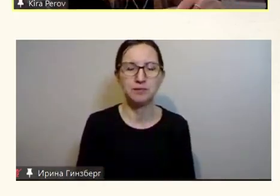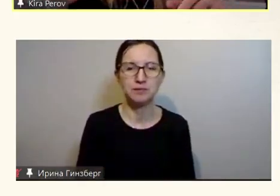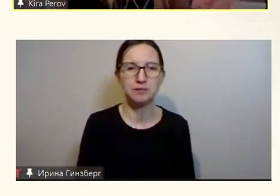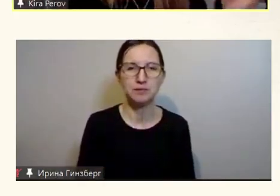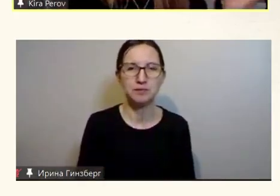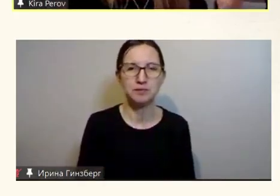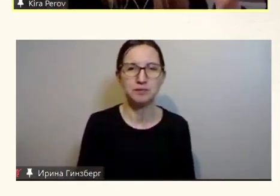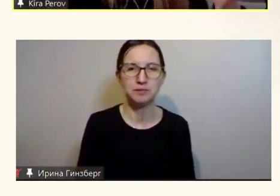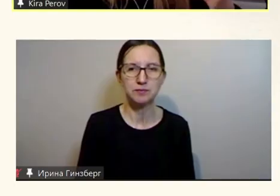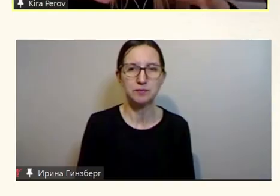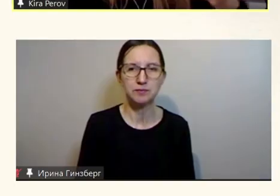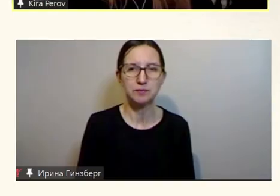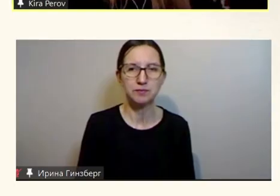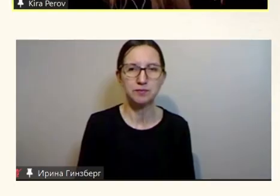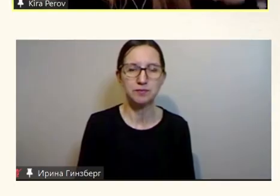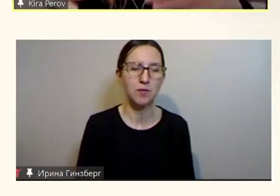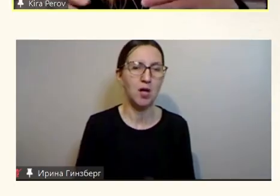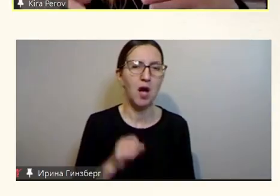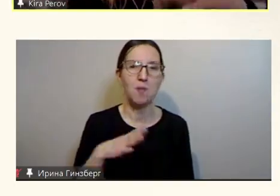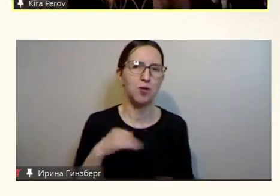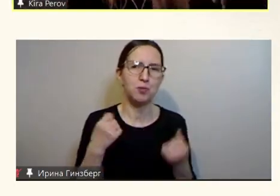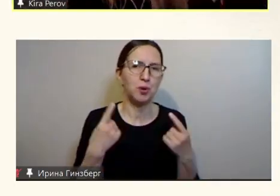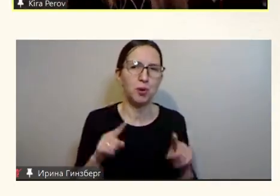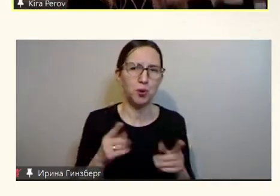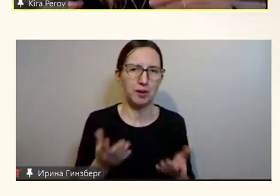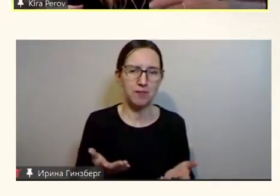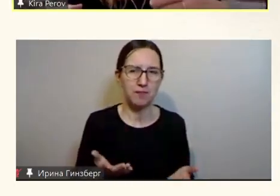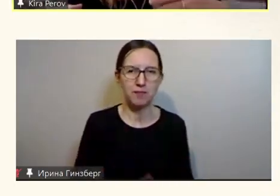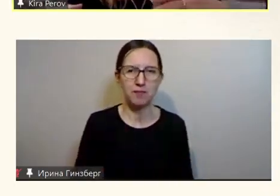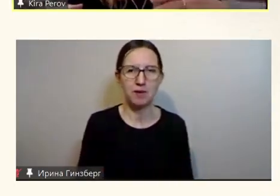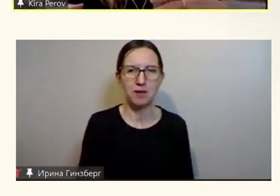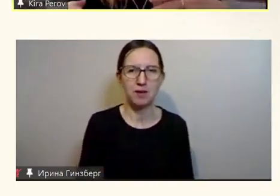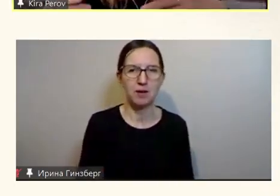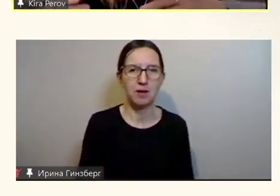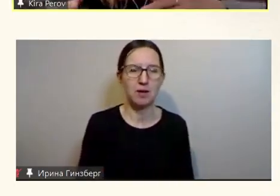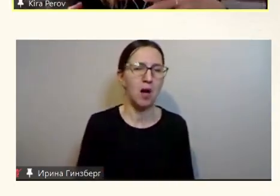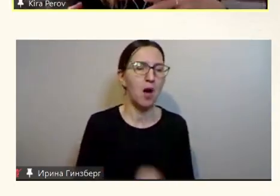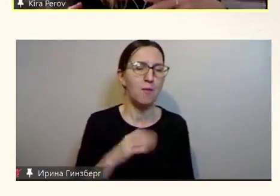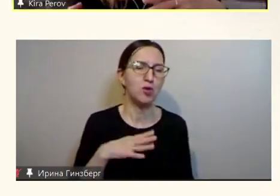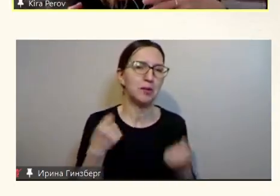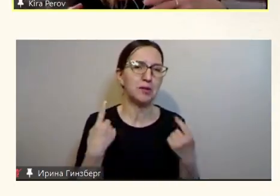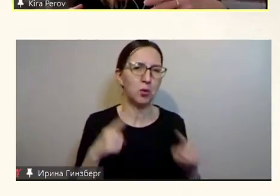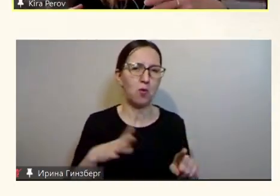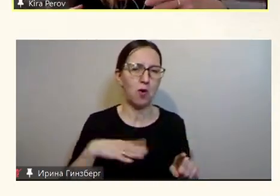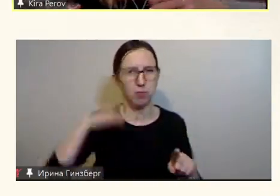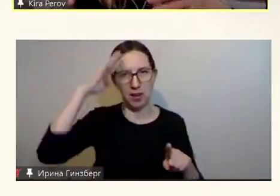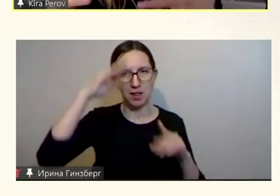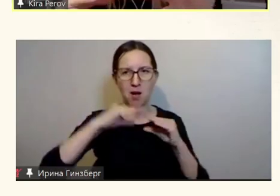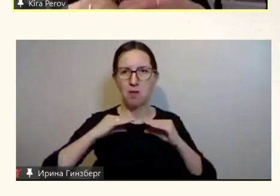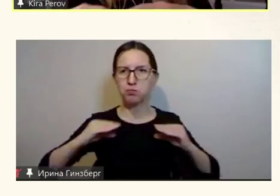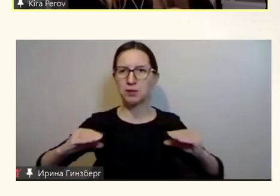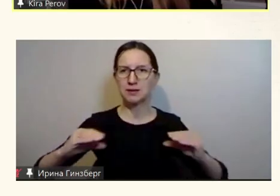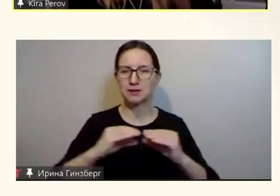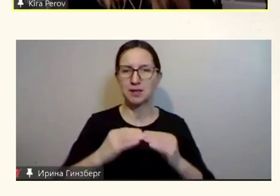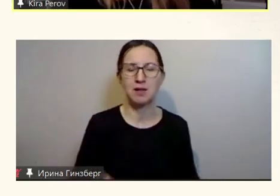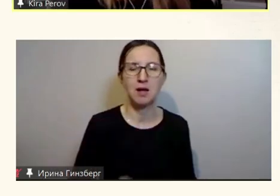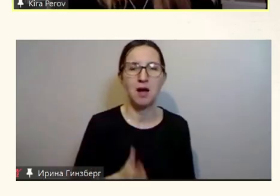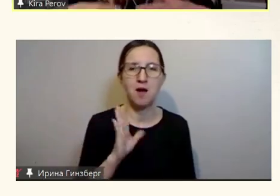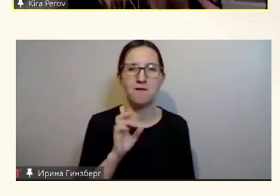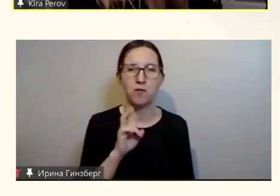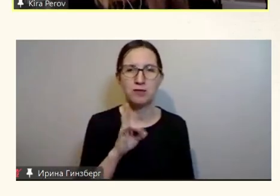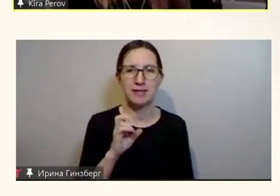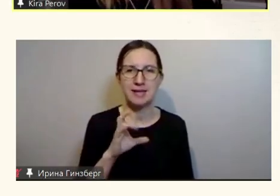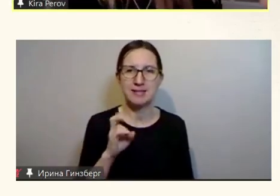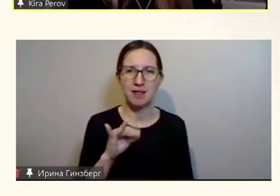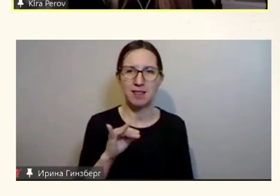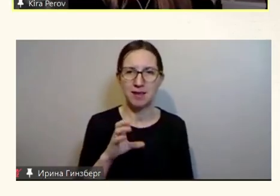different one, is that you had to contain all the water. There's so much water that falls with Tristan's Ascension that you had to contain it.